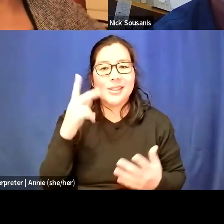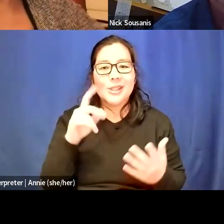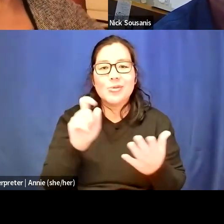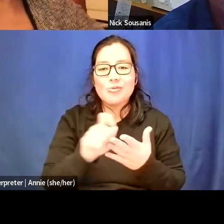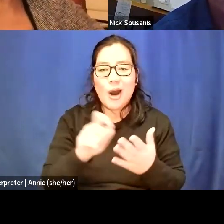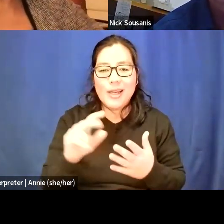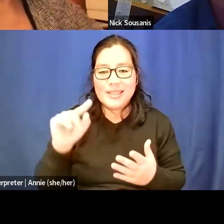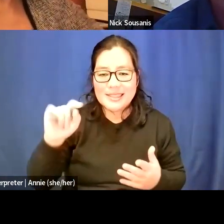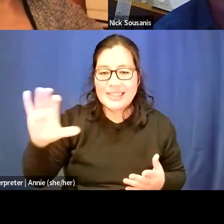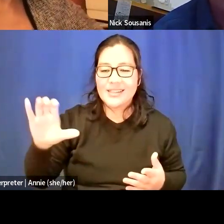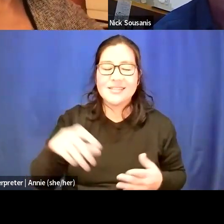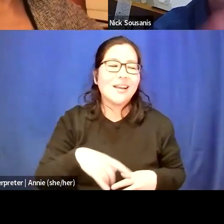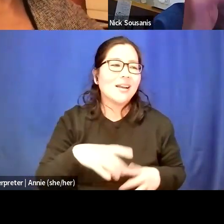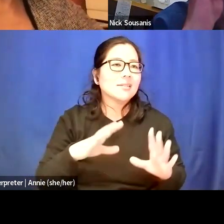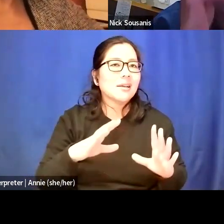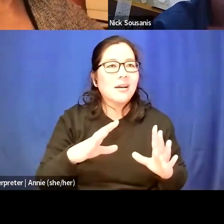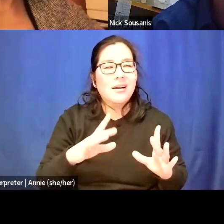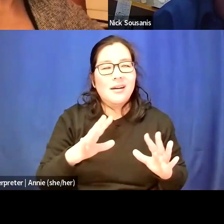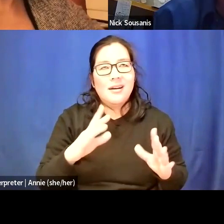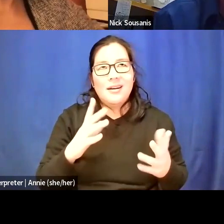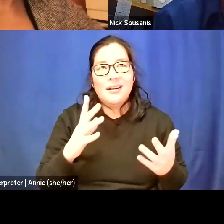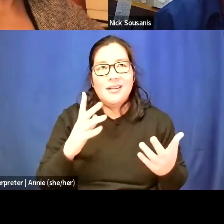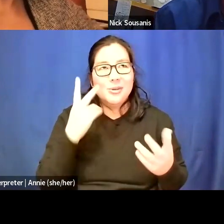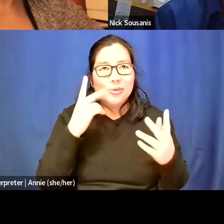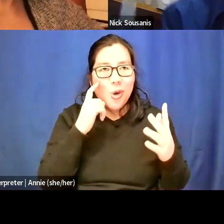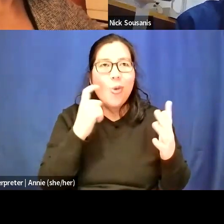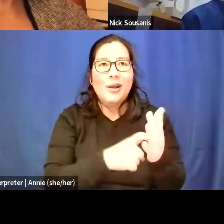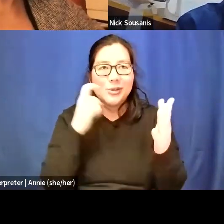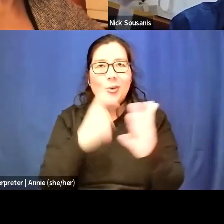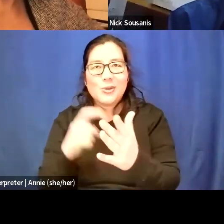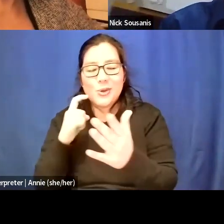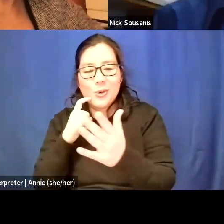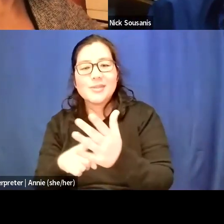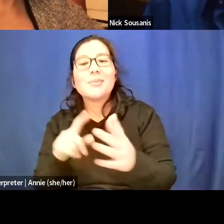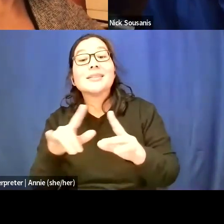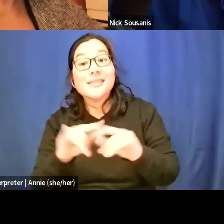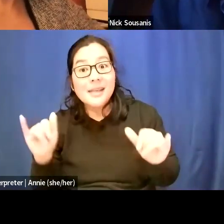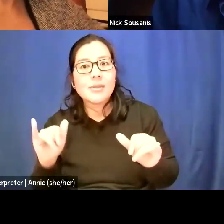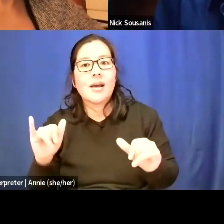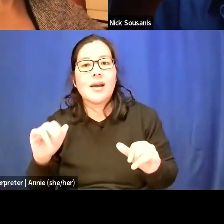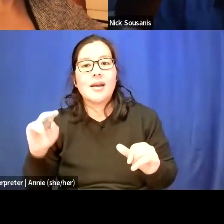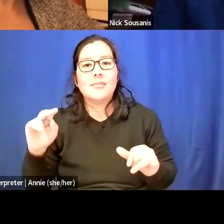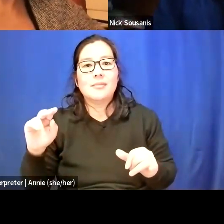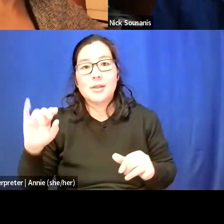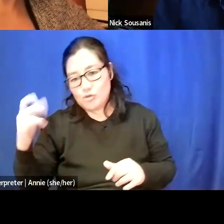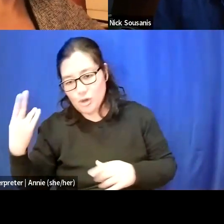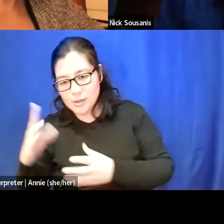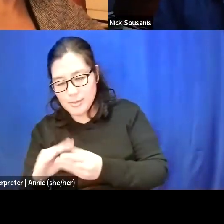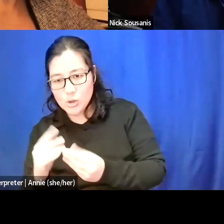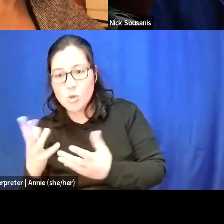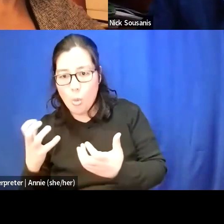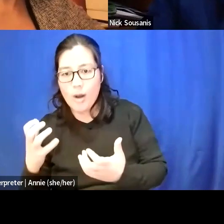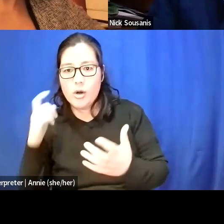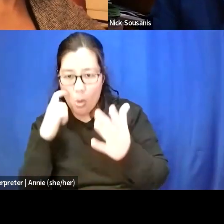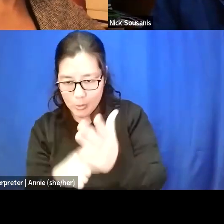that's in the disc, which also, as Josh pointed out, is appreciated because you want to know what those things are. I don't know, it's made me